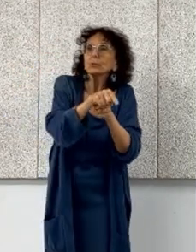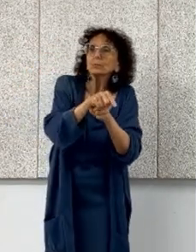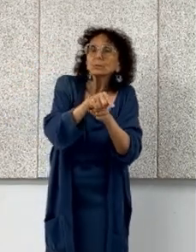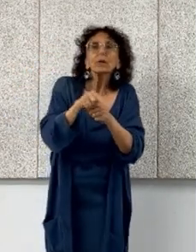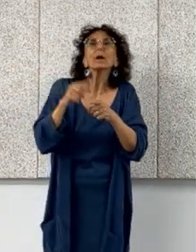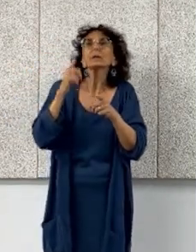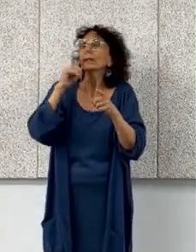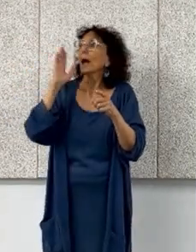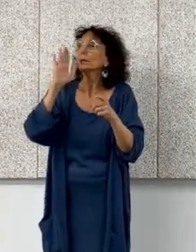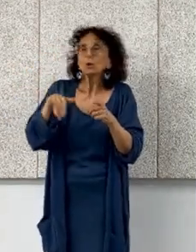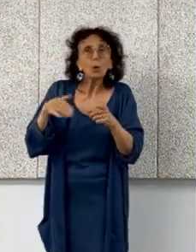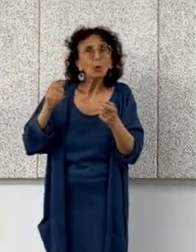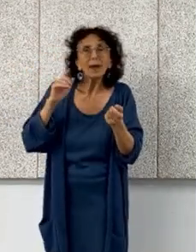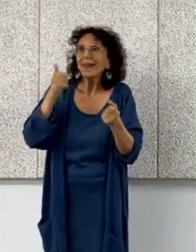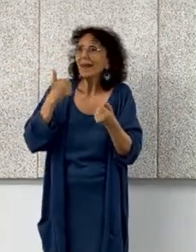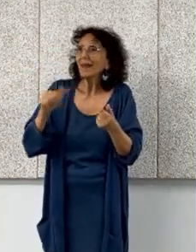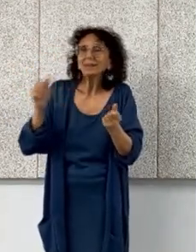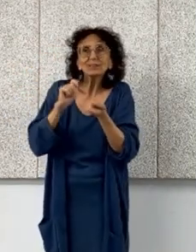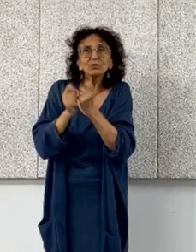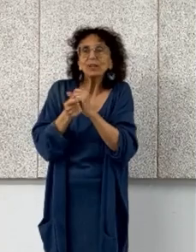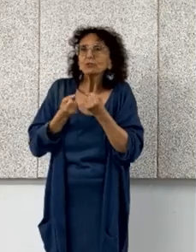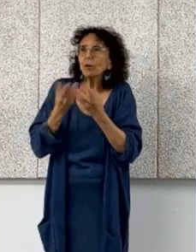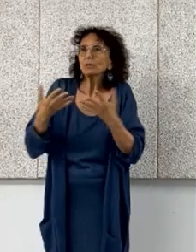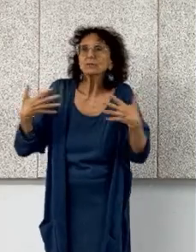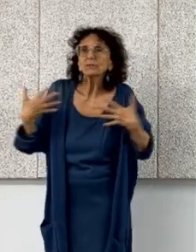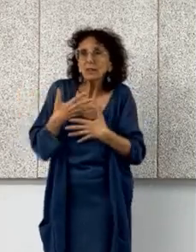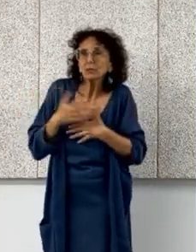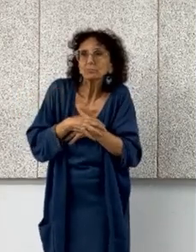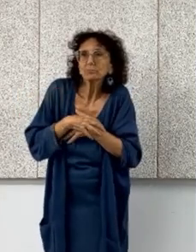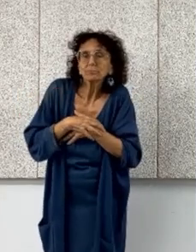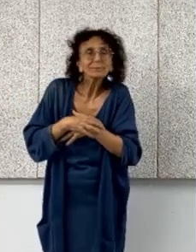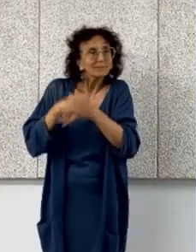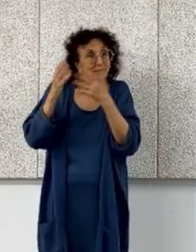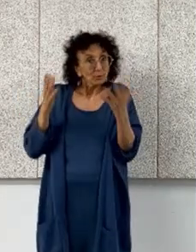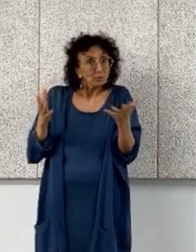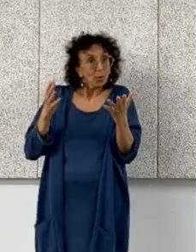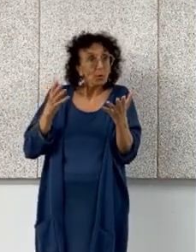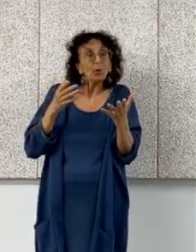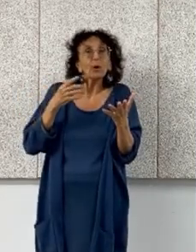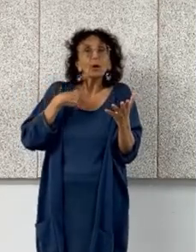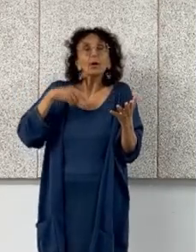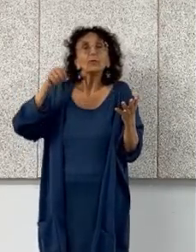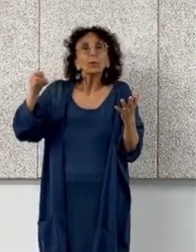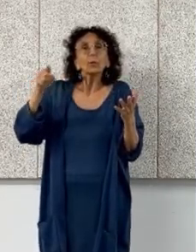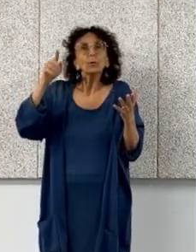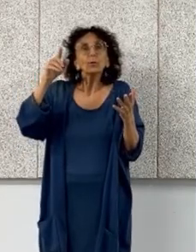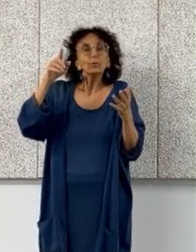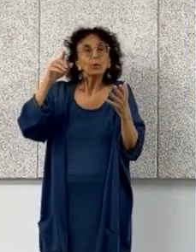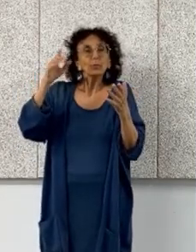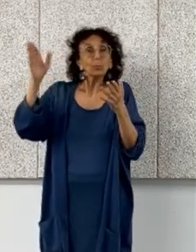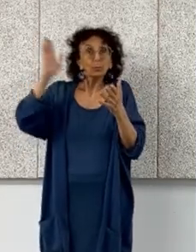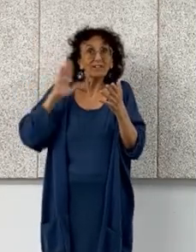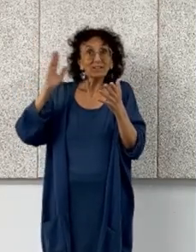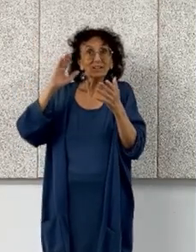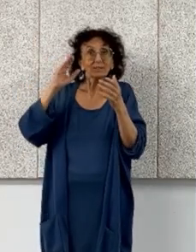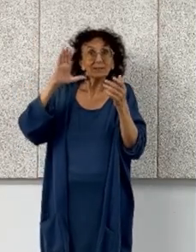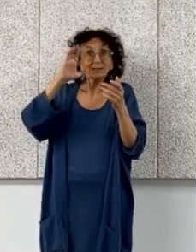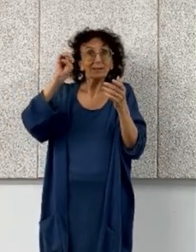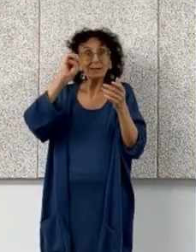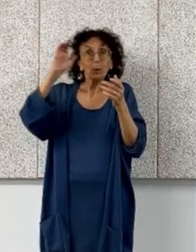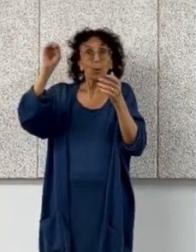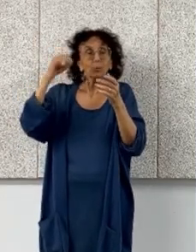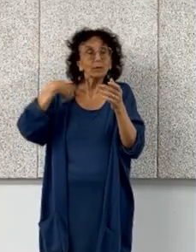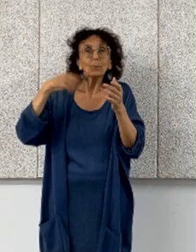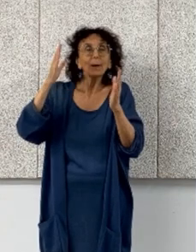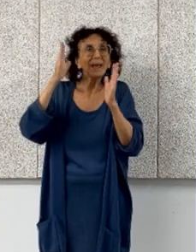no matter what. And so the like ritual of that, of like, I am asking you to start seeing this person. Mm-hmm.